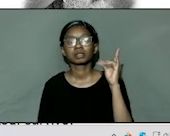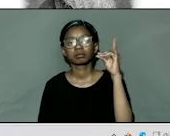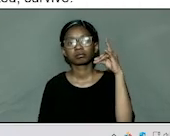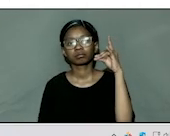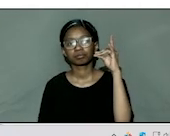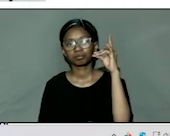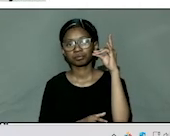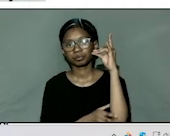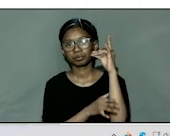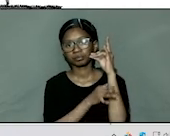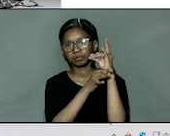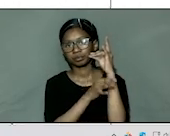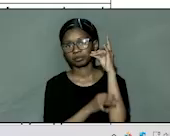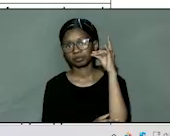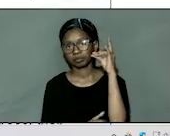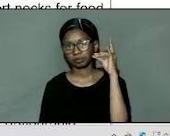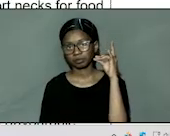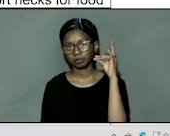have what?